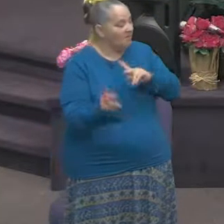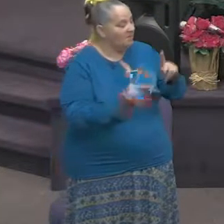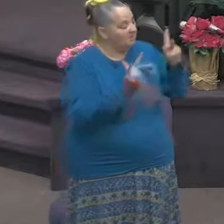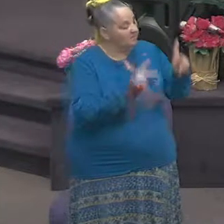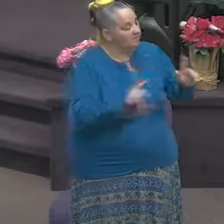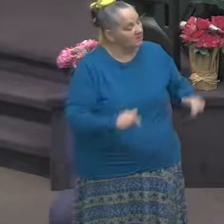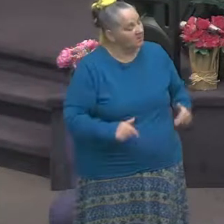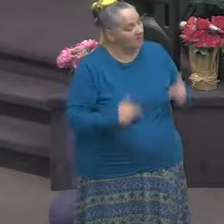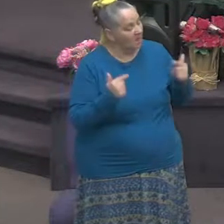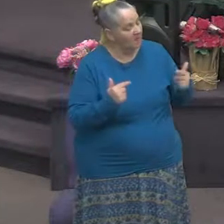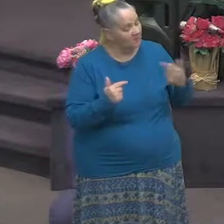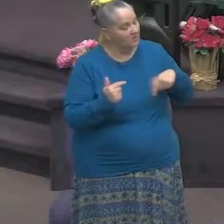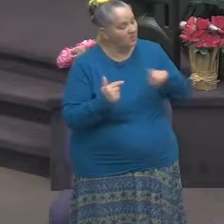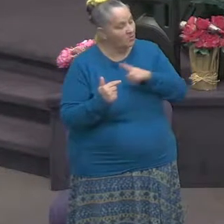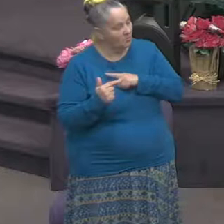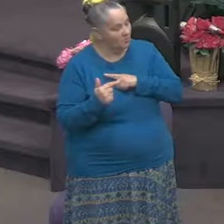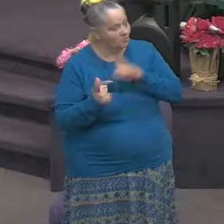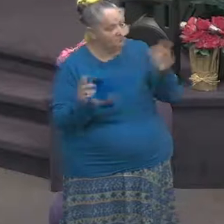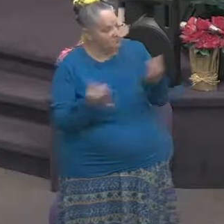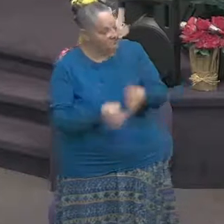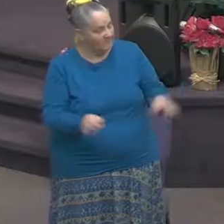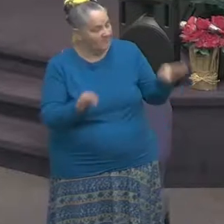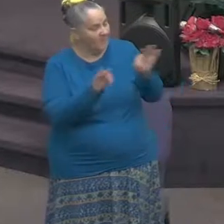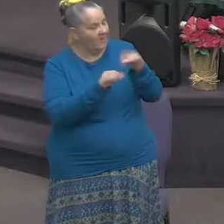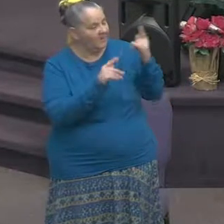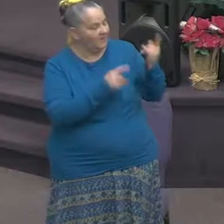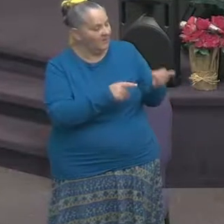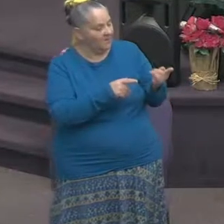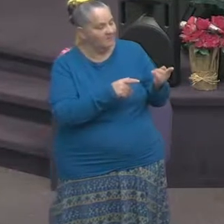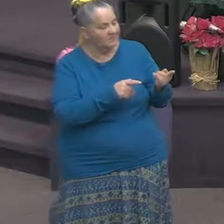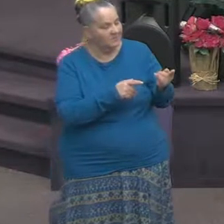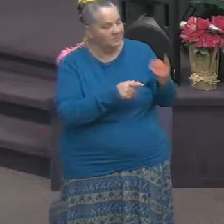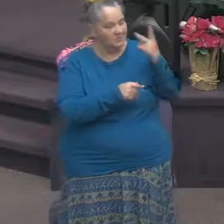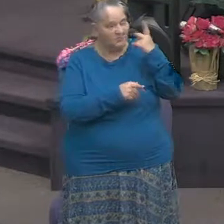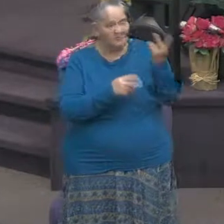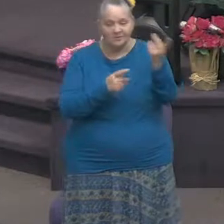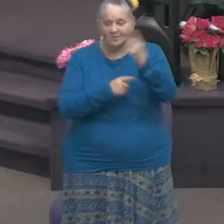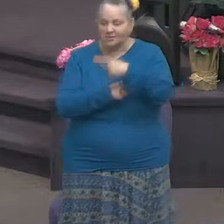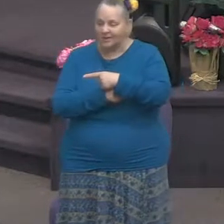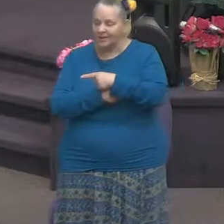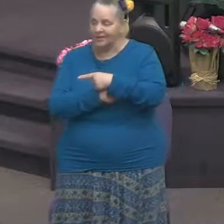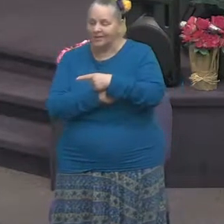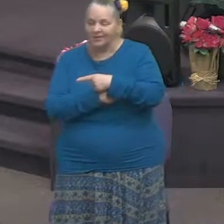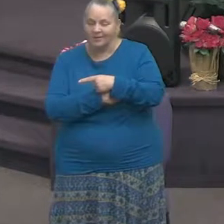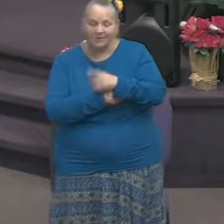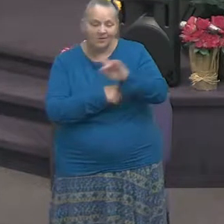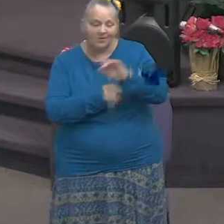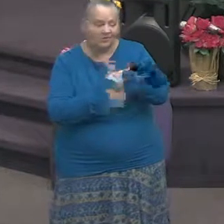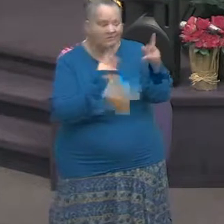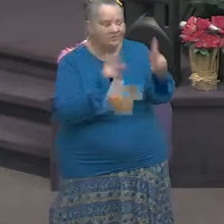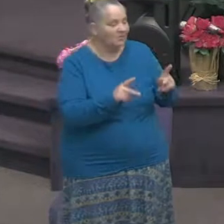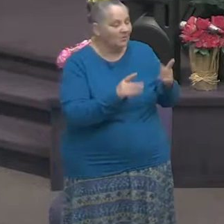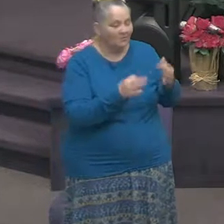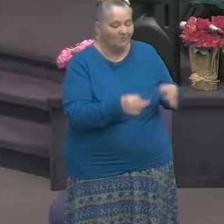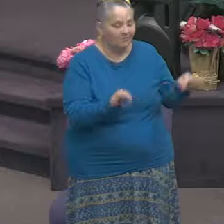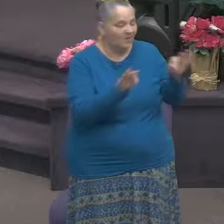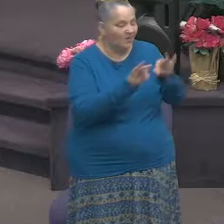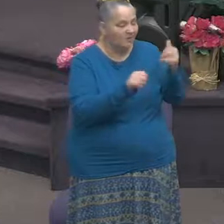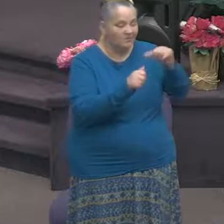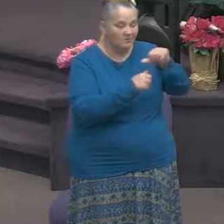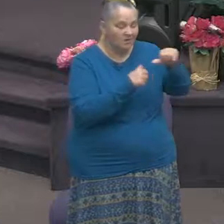our lives, we are to value them. You see, we're in a day and an age where people do not value each other.